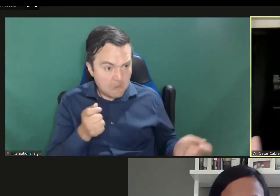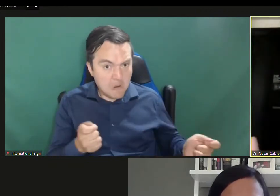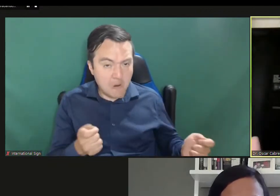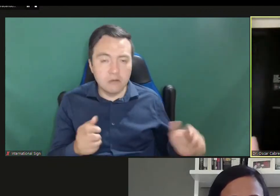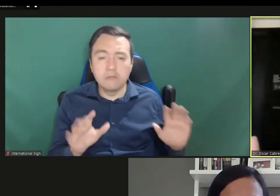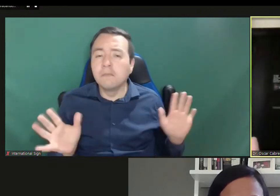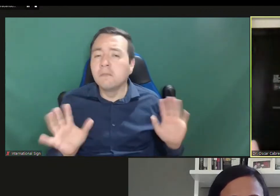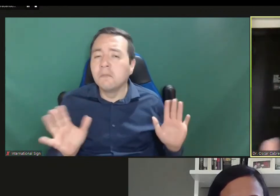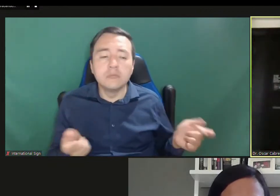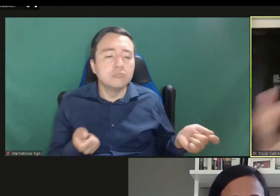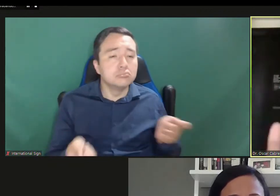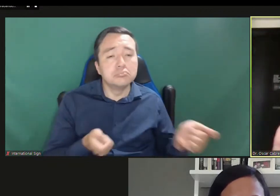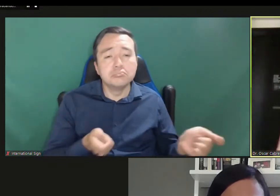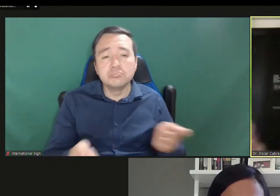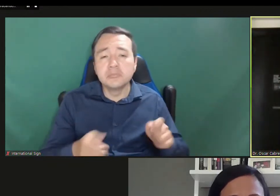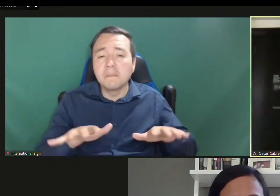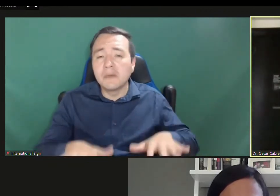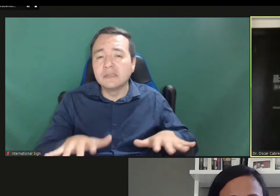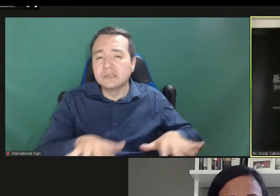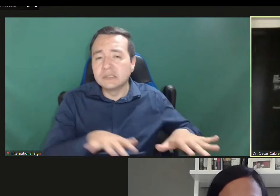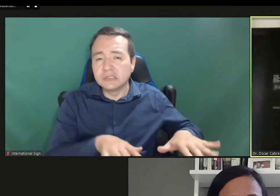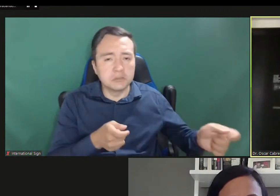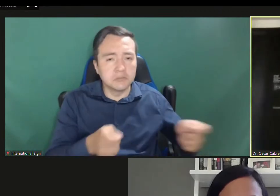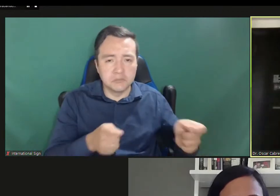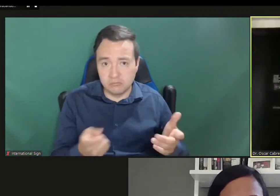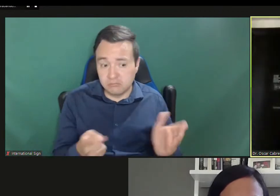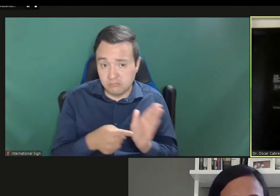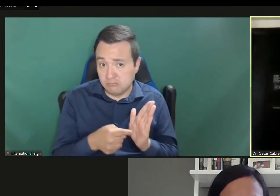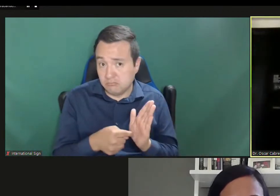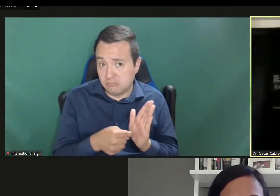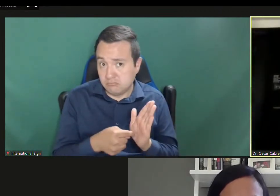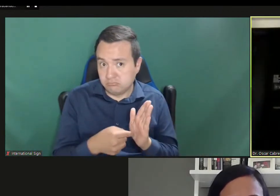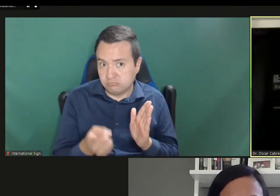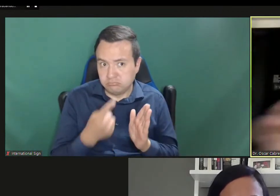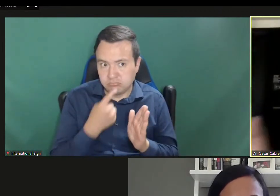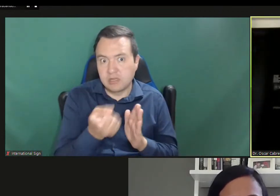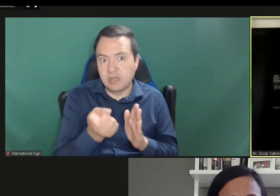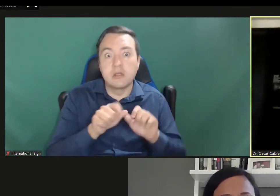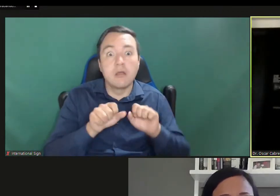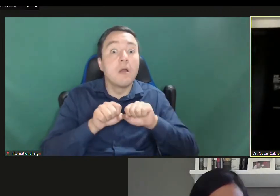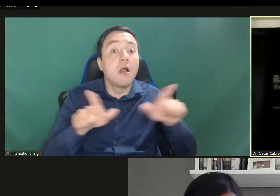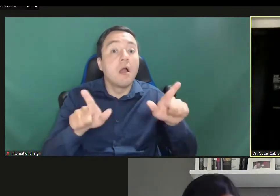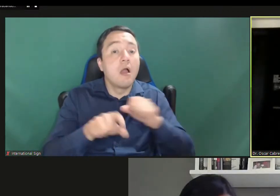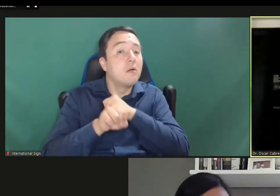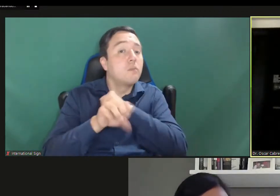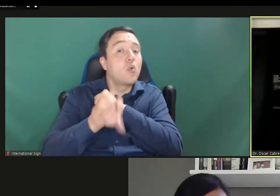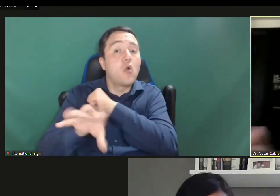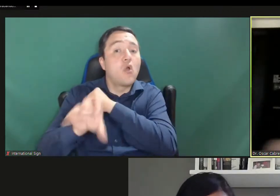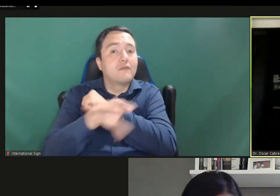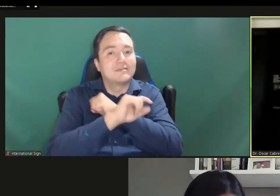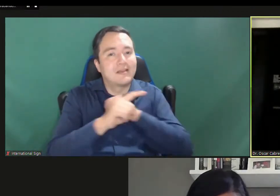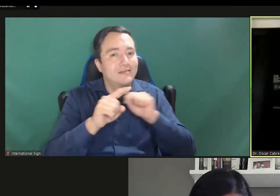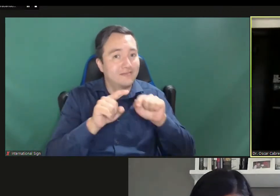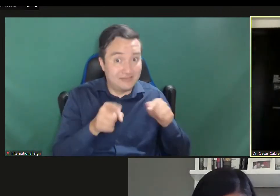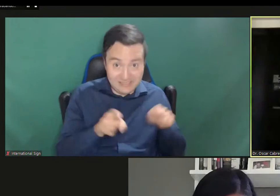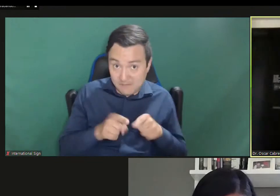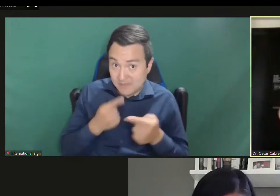just trying to discourage consumption of harmful products. And that was held up in the court.